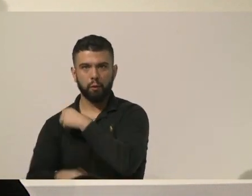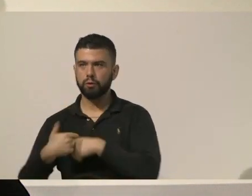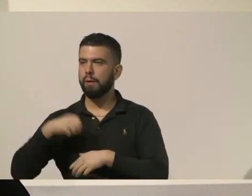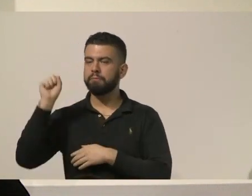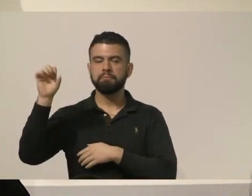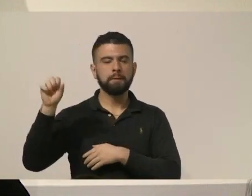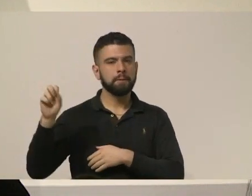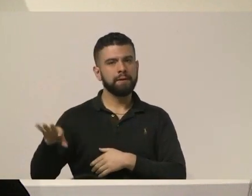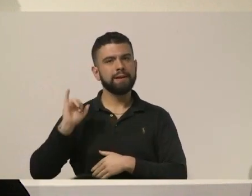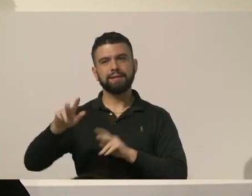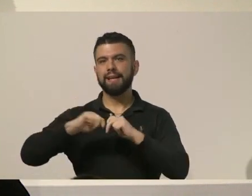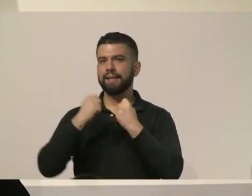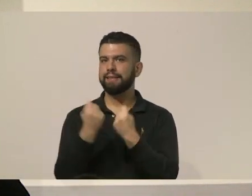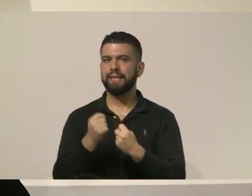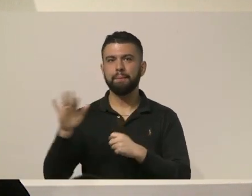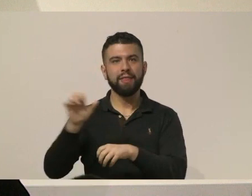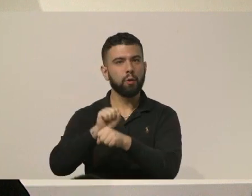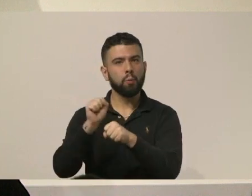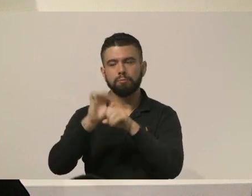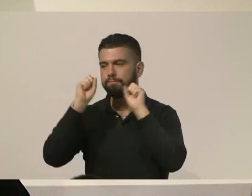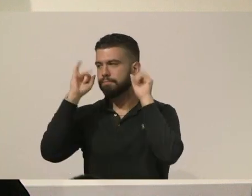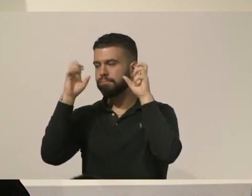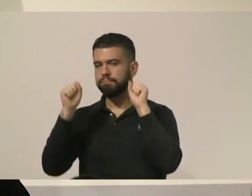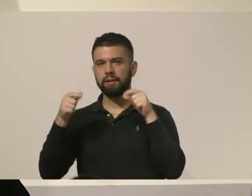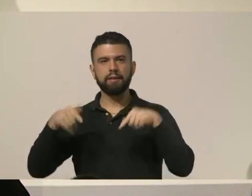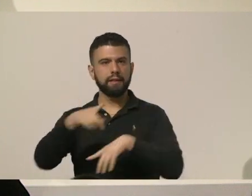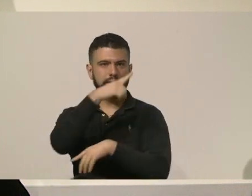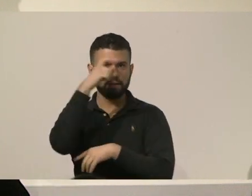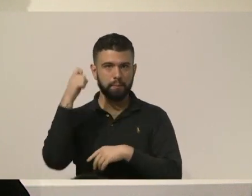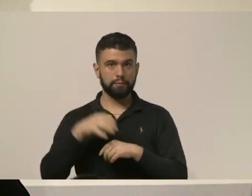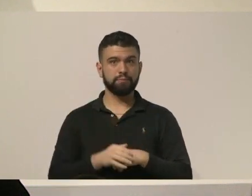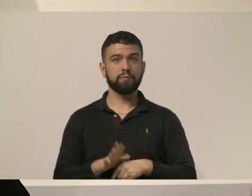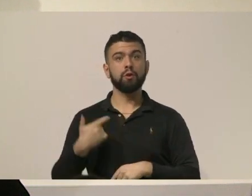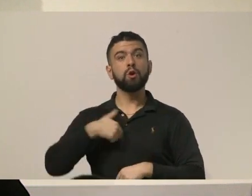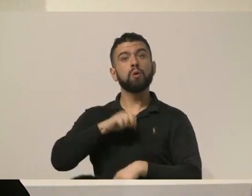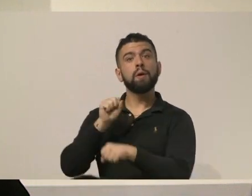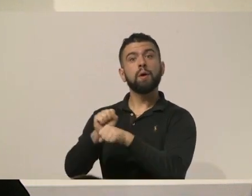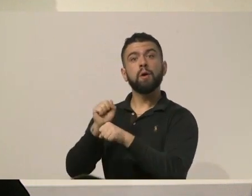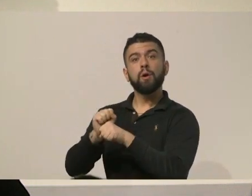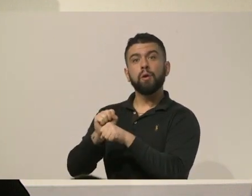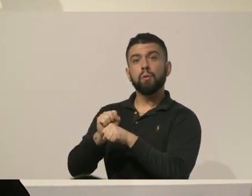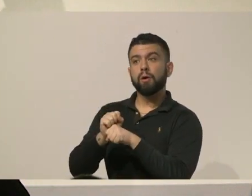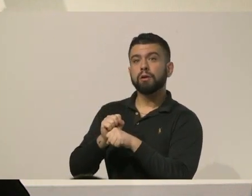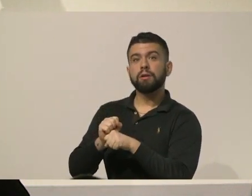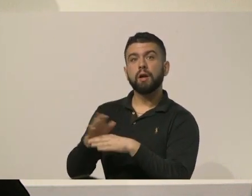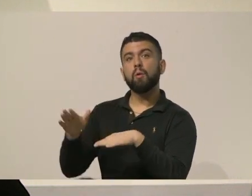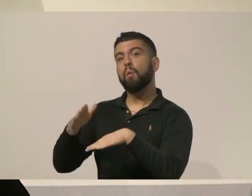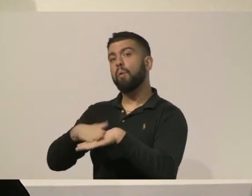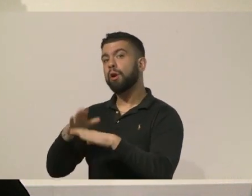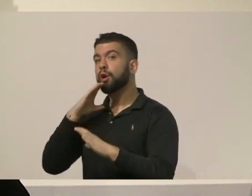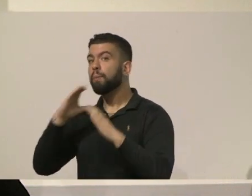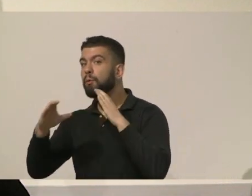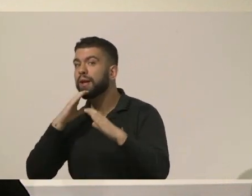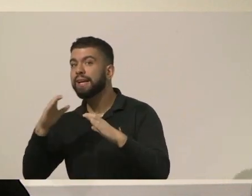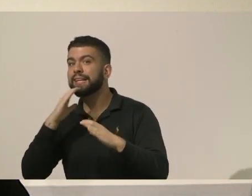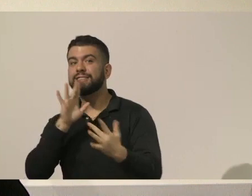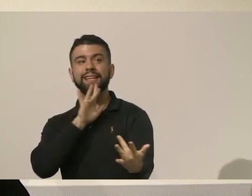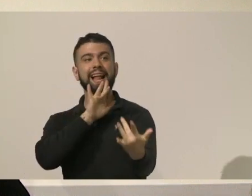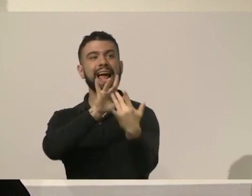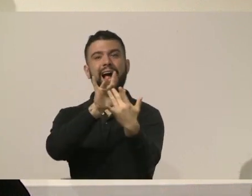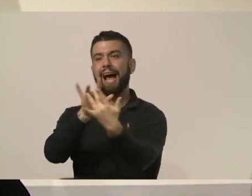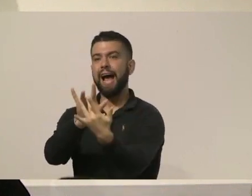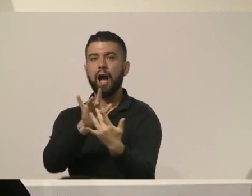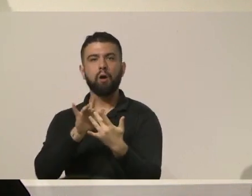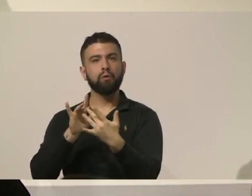been extraordinary this summer. We've been working very closely on kind of looking at our communications and outreach efforts. If I